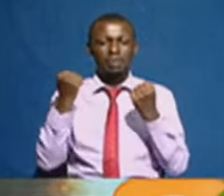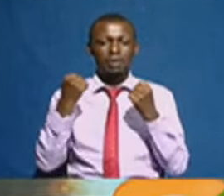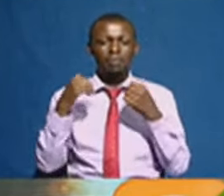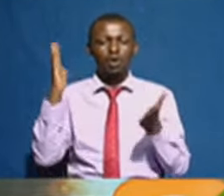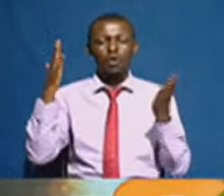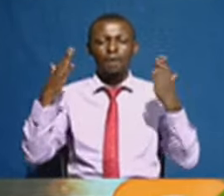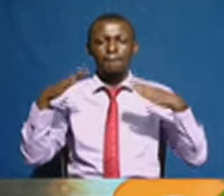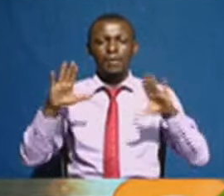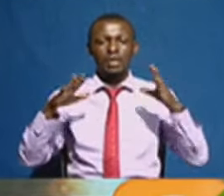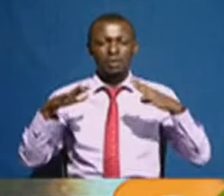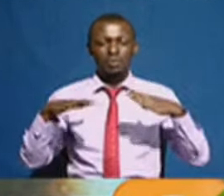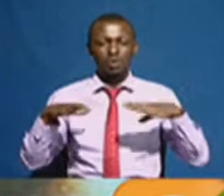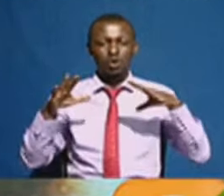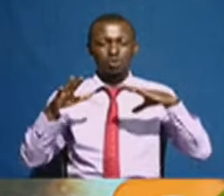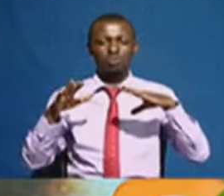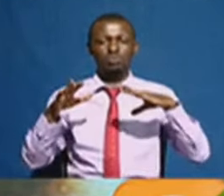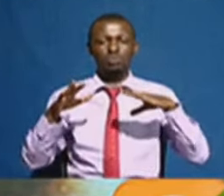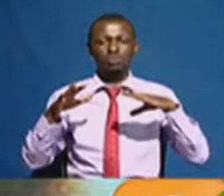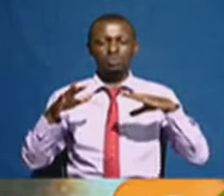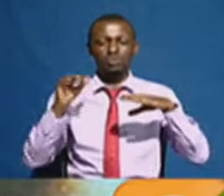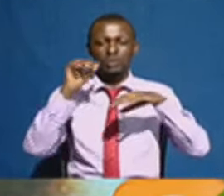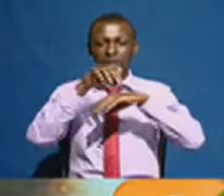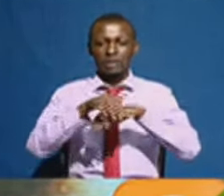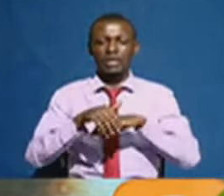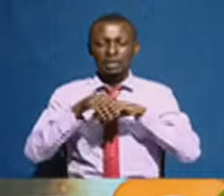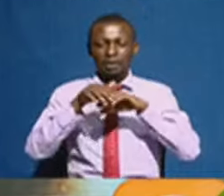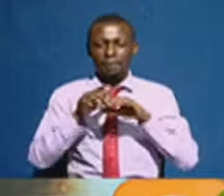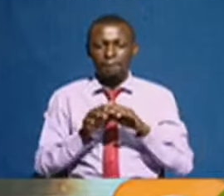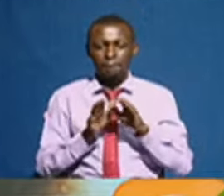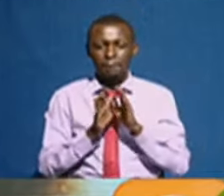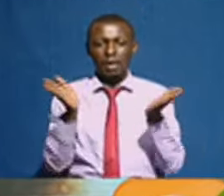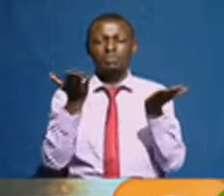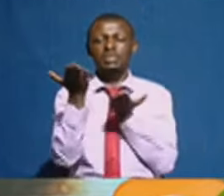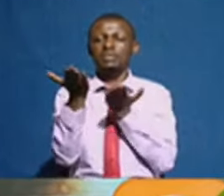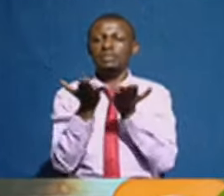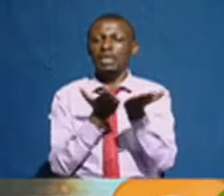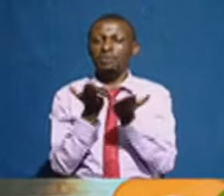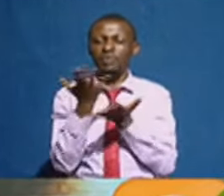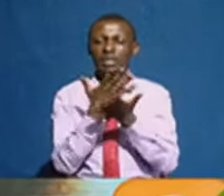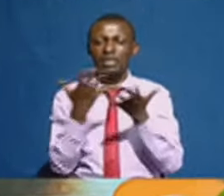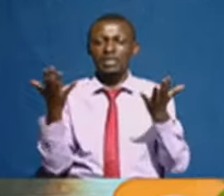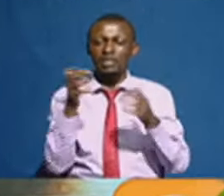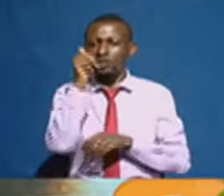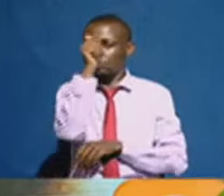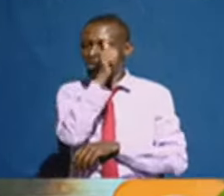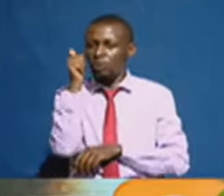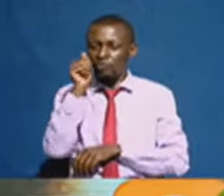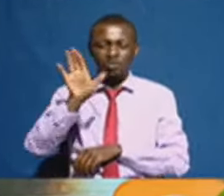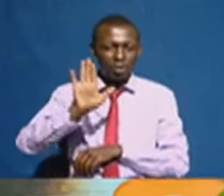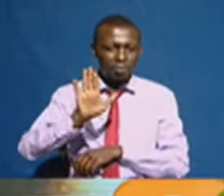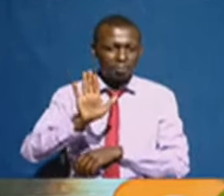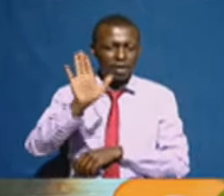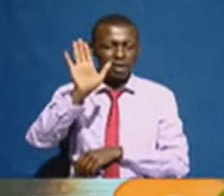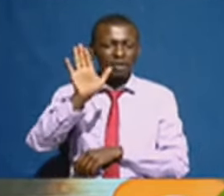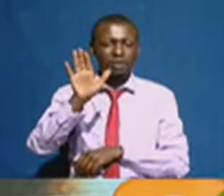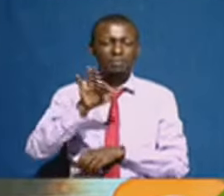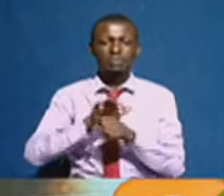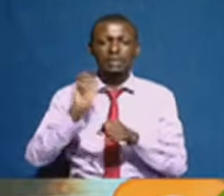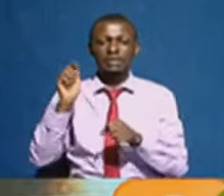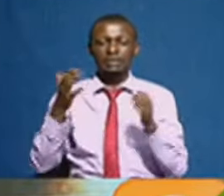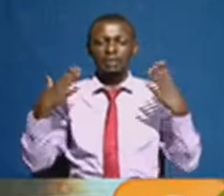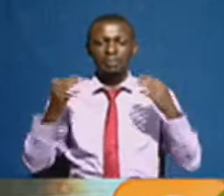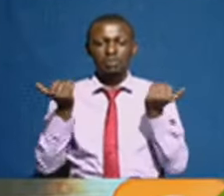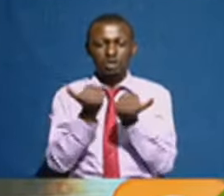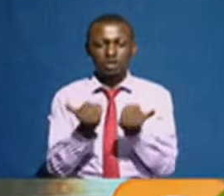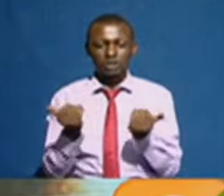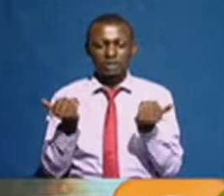are taking what should be public services into their private hands. A significant number of Kenyans now take their children